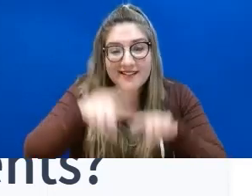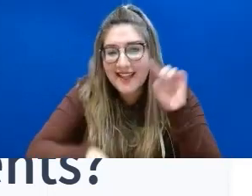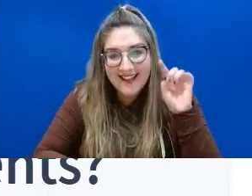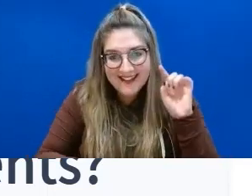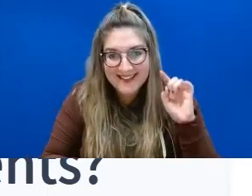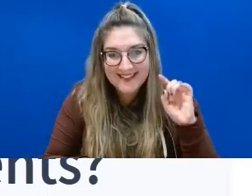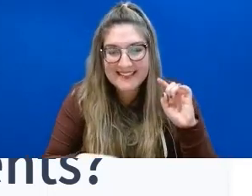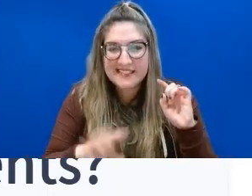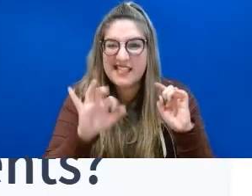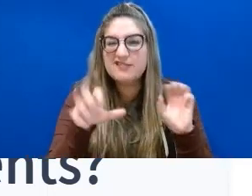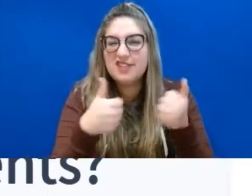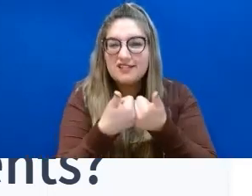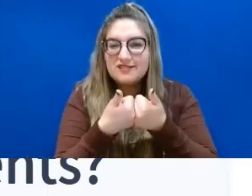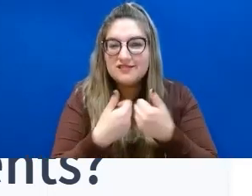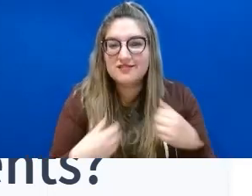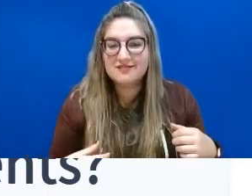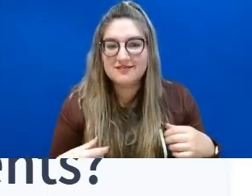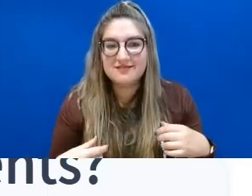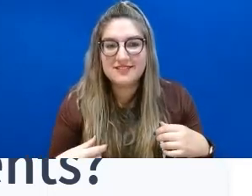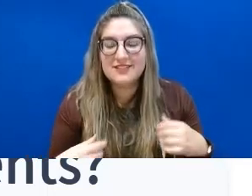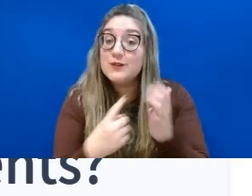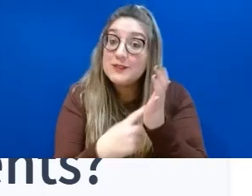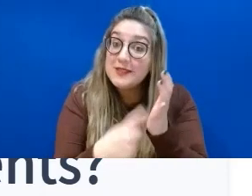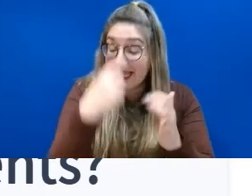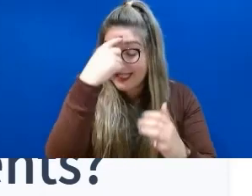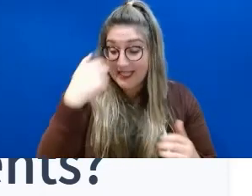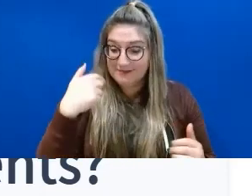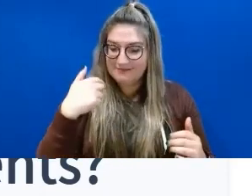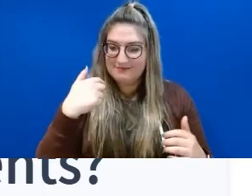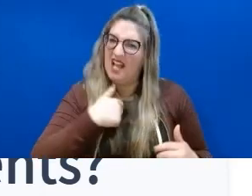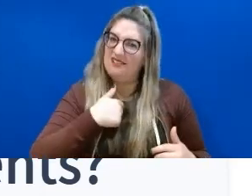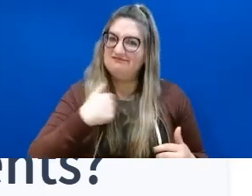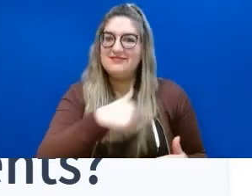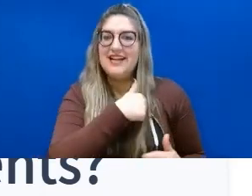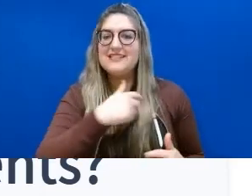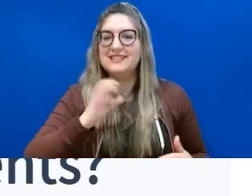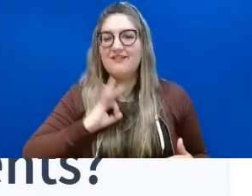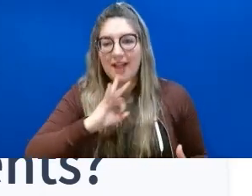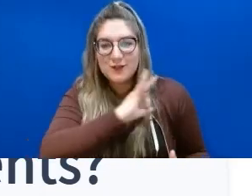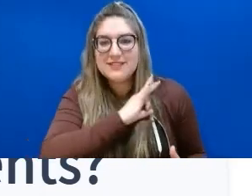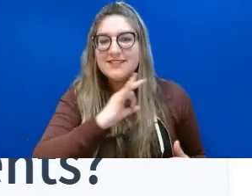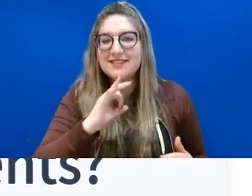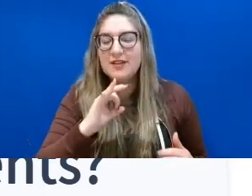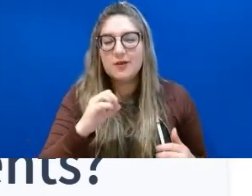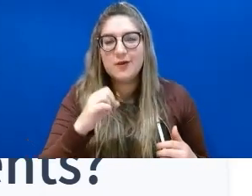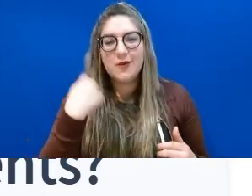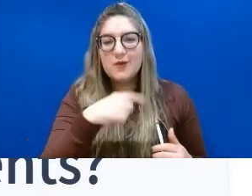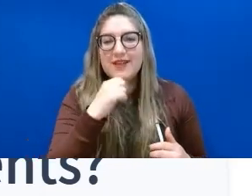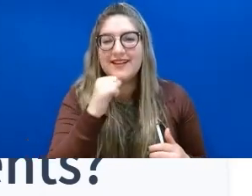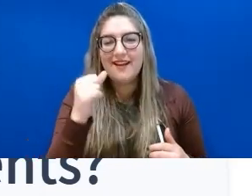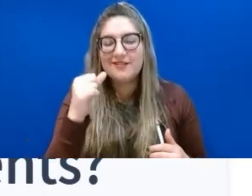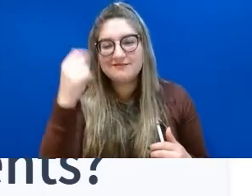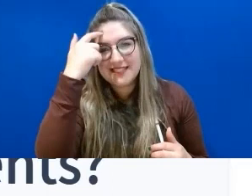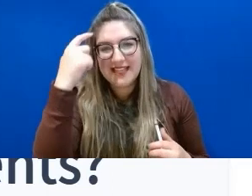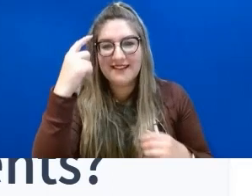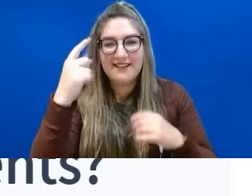often some faculty don't think about all these other layers. And some staff don't either, but in terms of